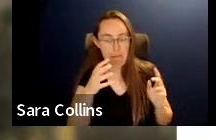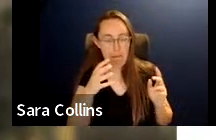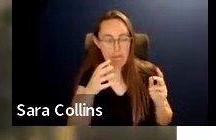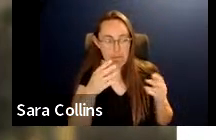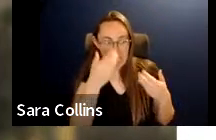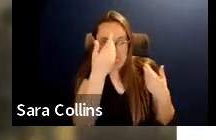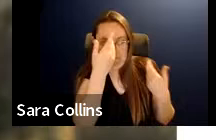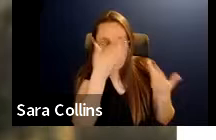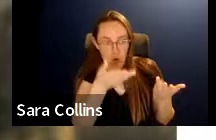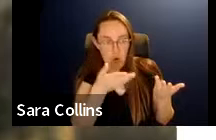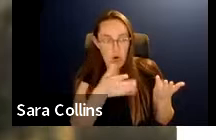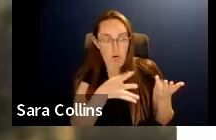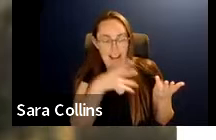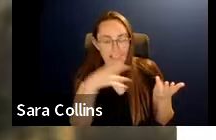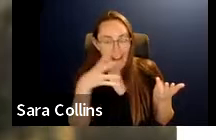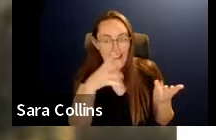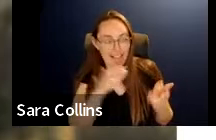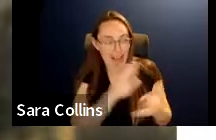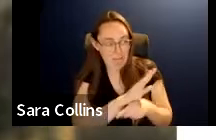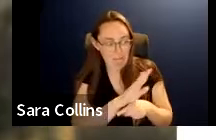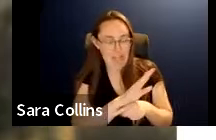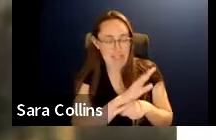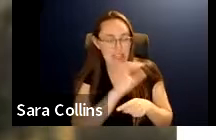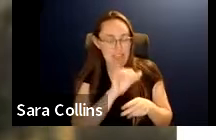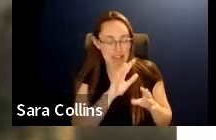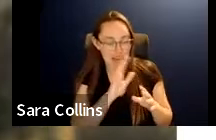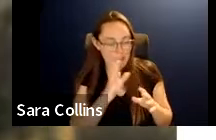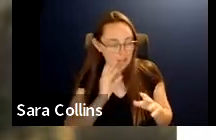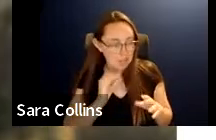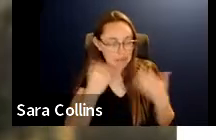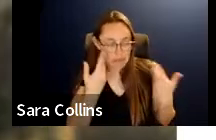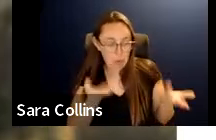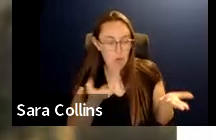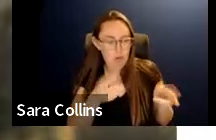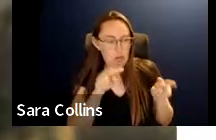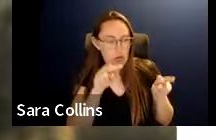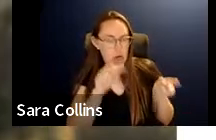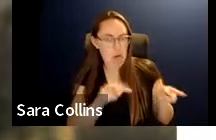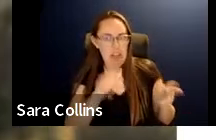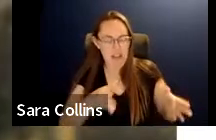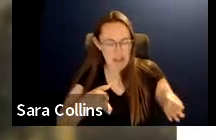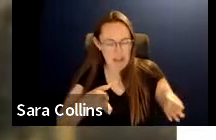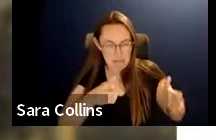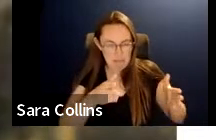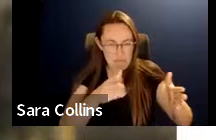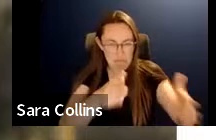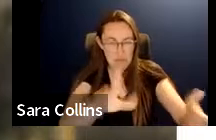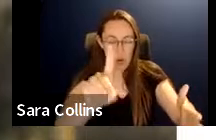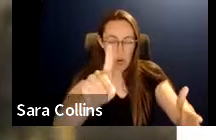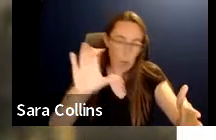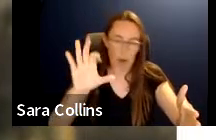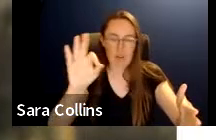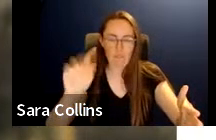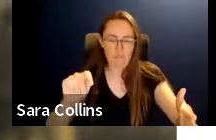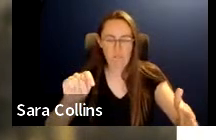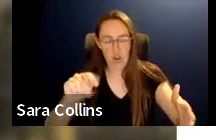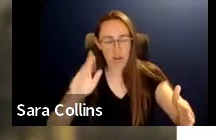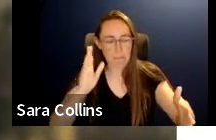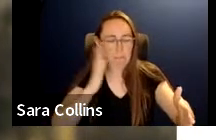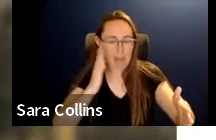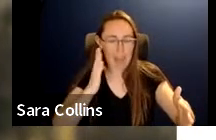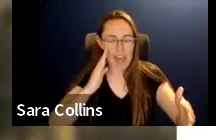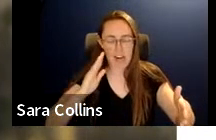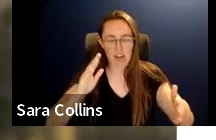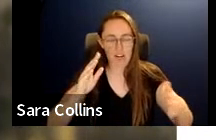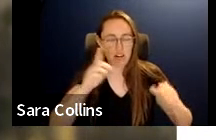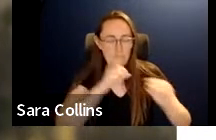with agriculture in general, can take a look at a 100-foot bed of tomatoes next to 3 other 100-foot beds of